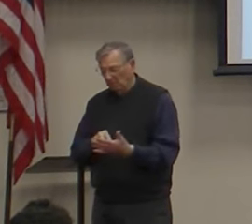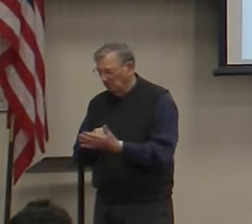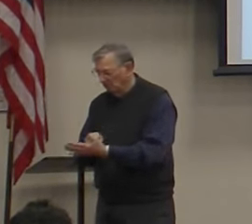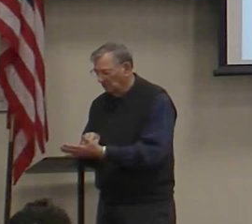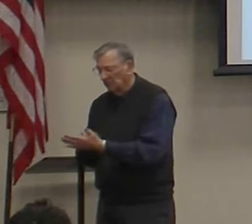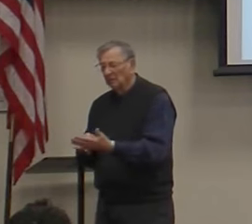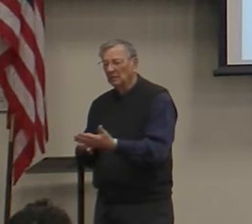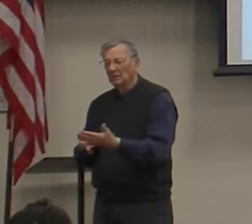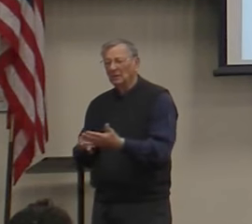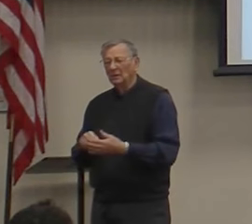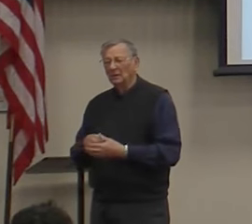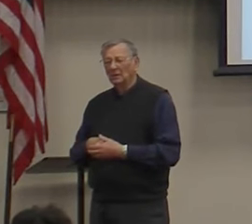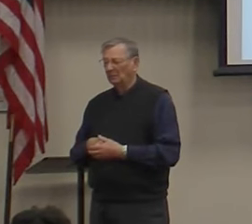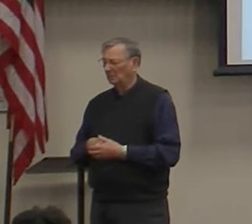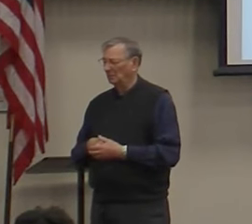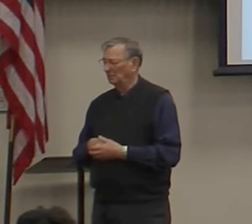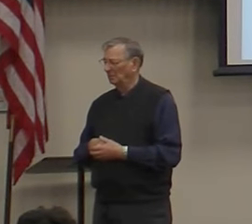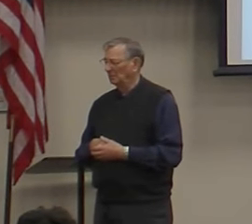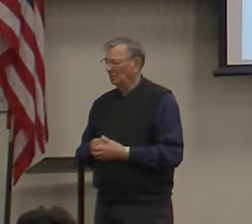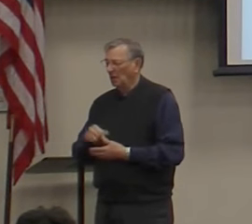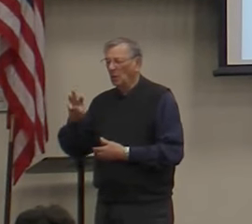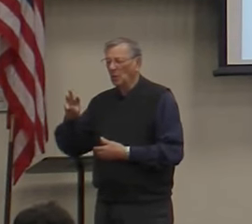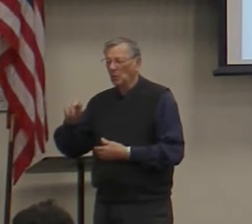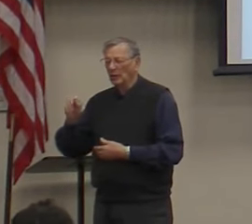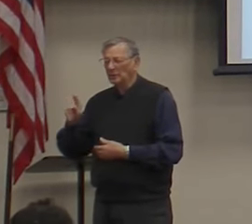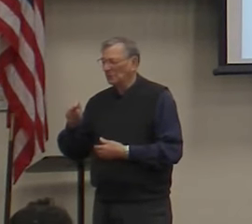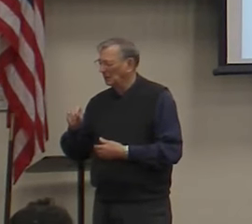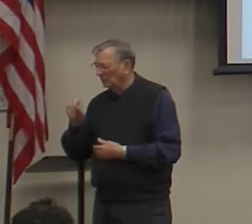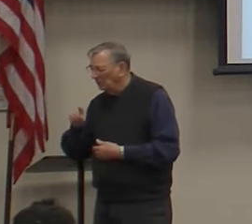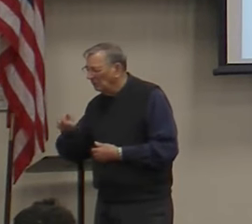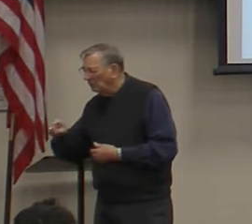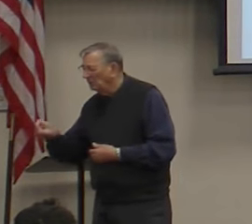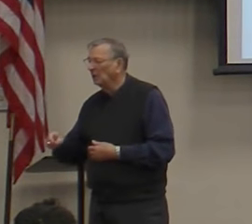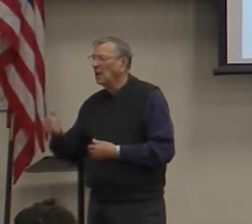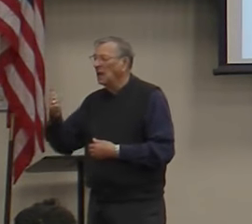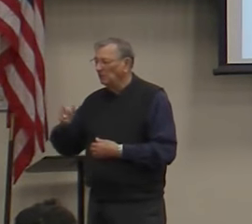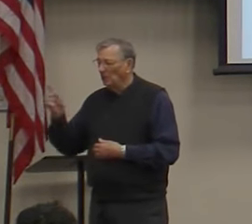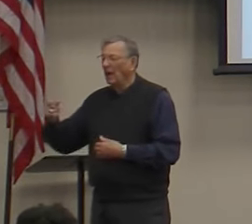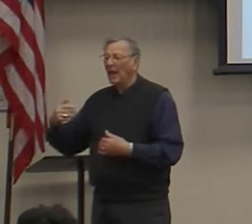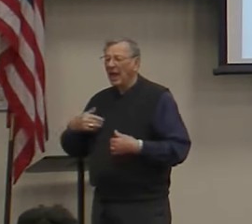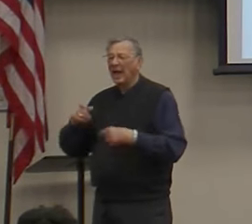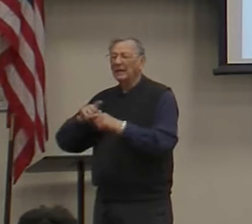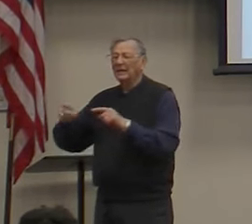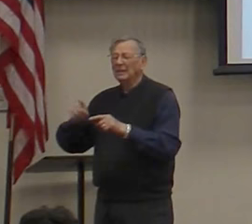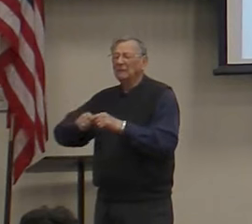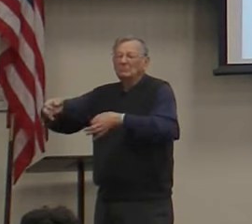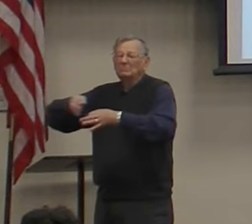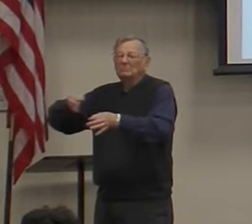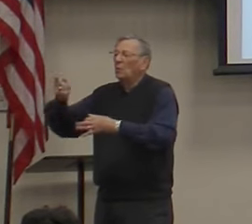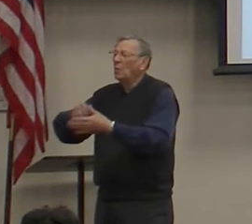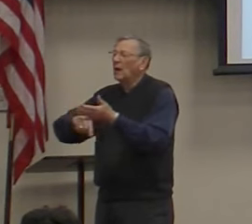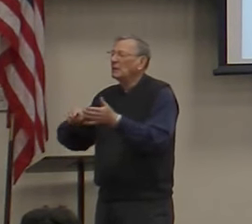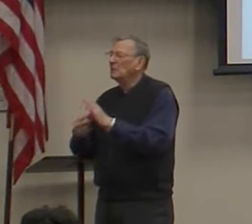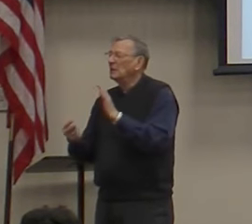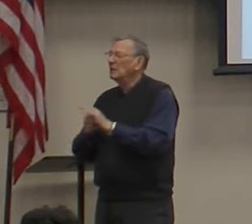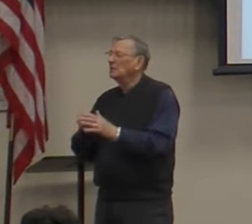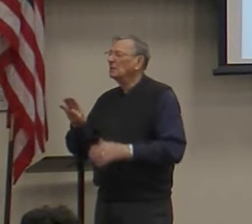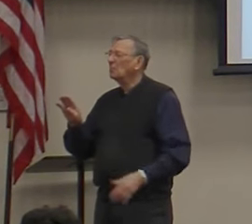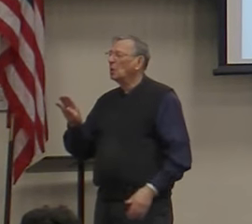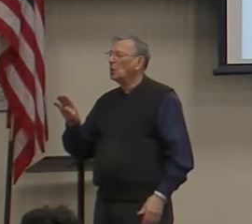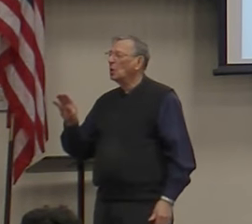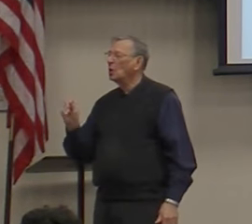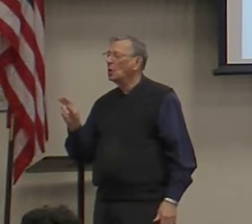or I even went on Wikipedia and things on the internet, everybody had a different definition of different things that it